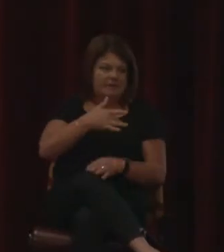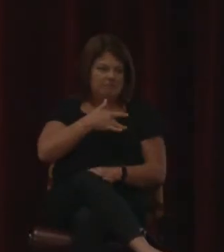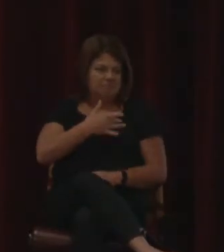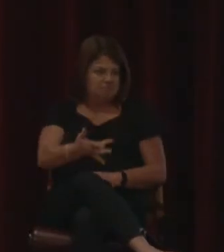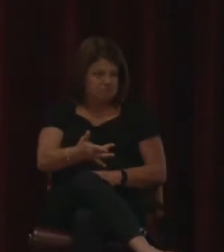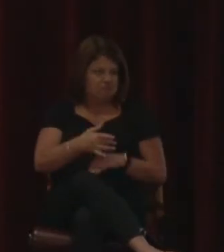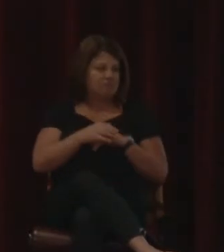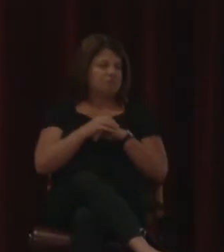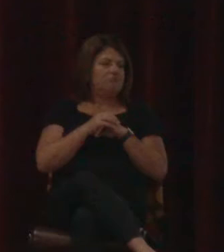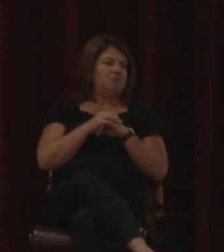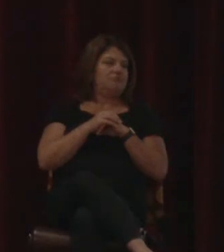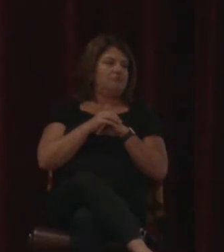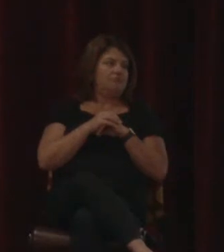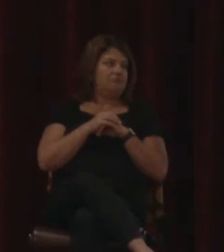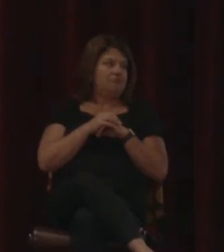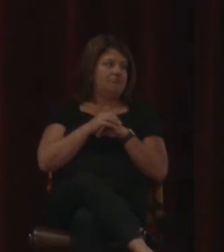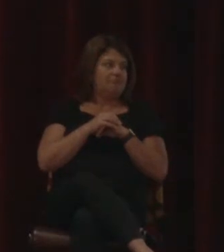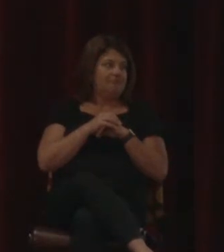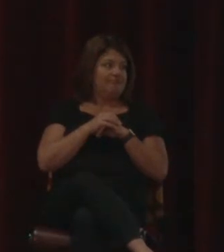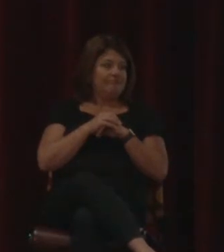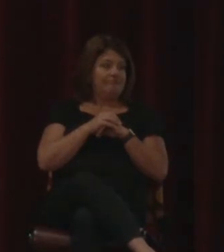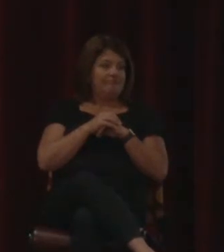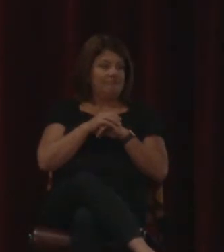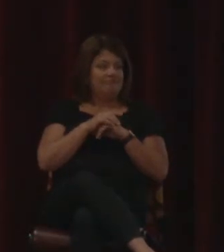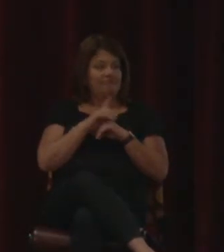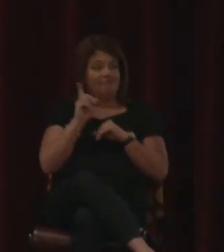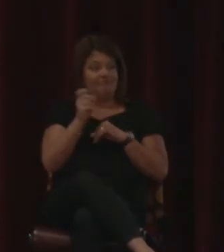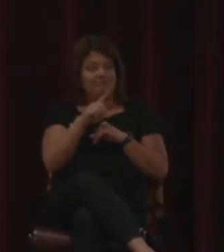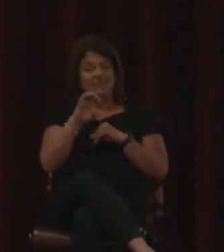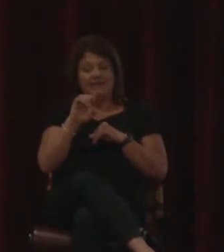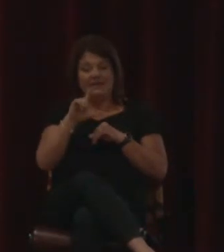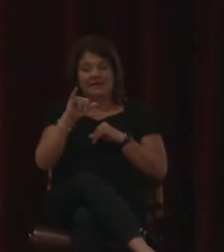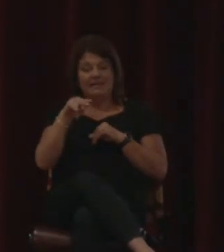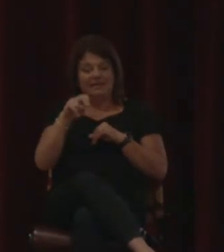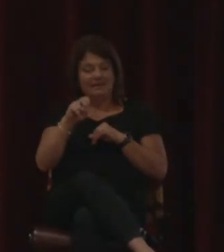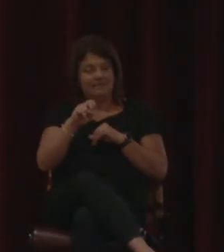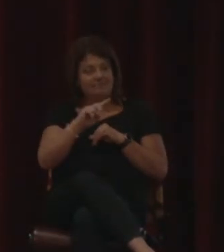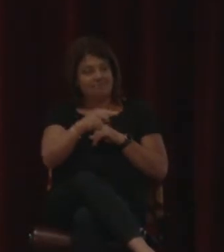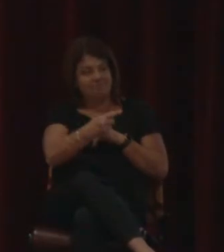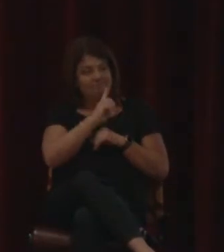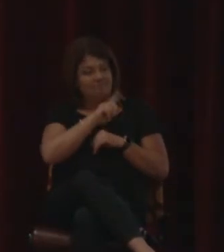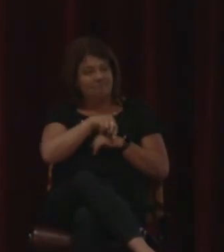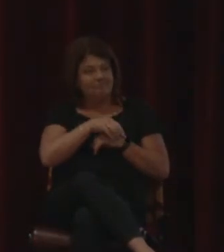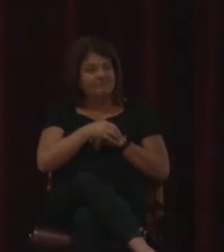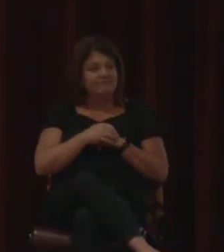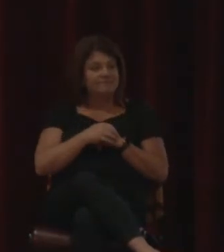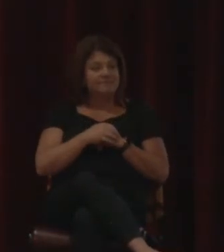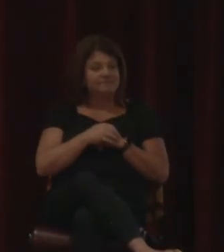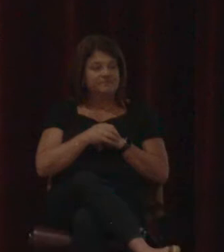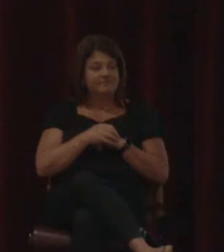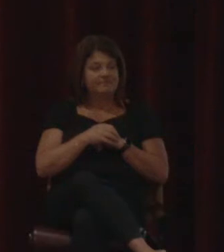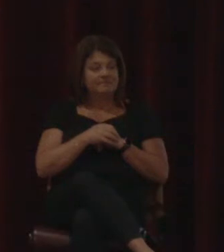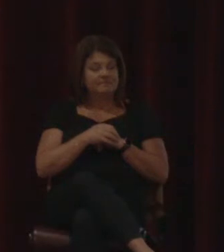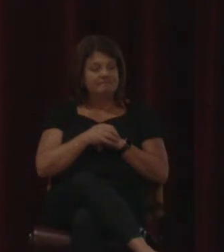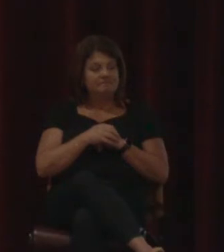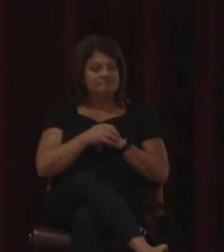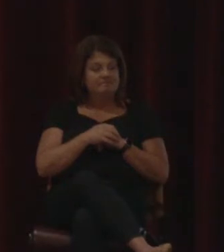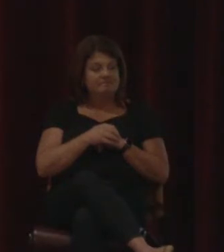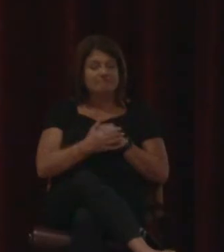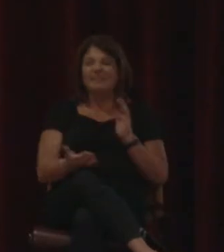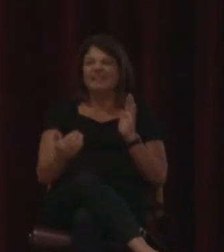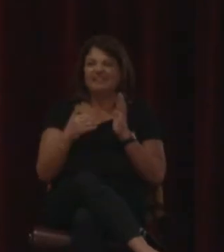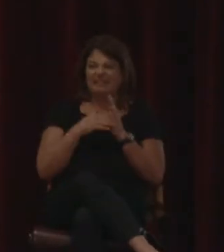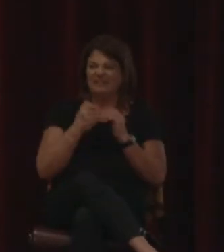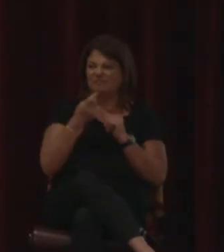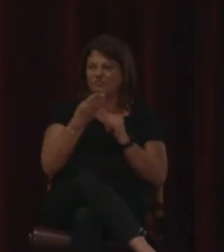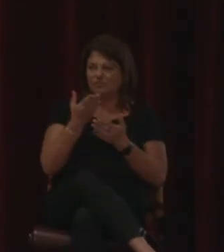And we will start with Ms. Elaine. Well, I think, again, it's a number of